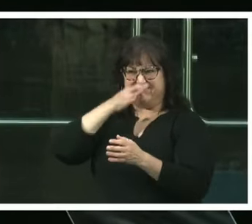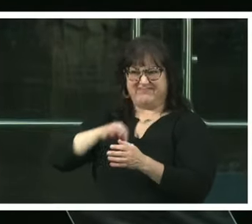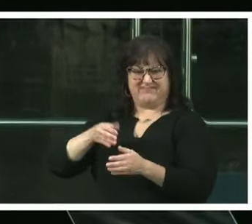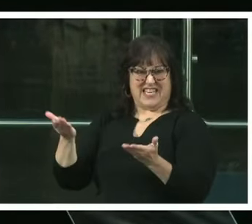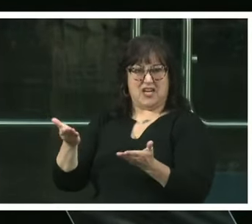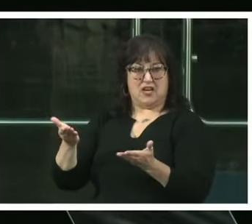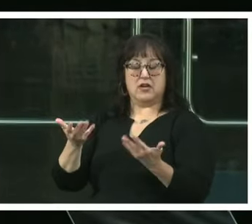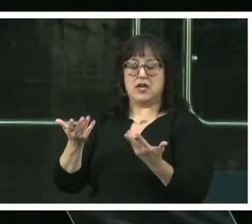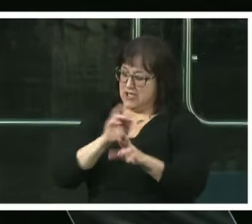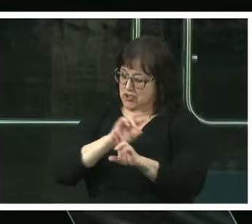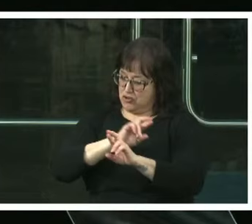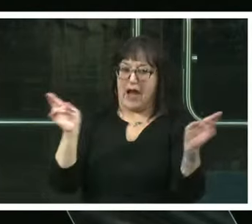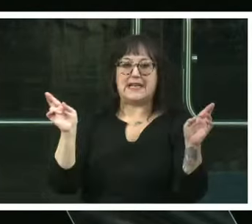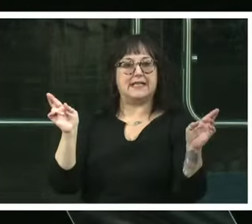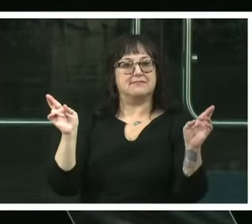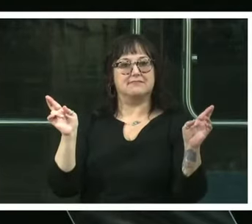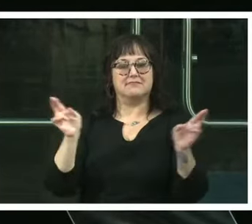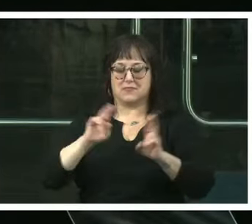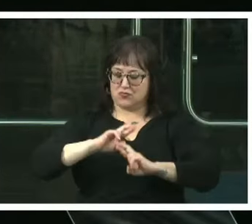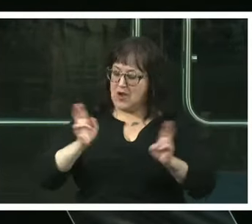ready to go.